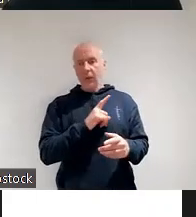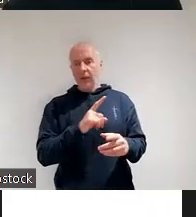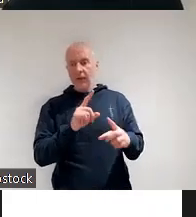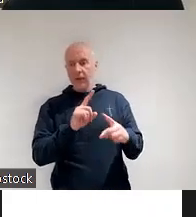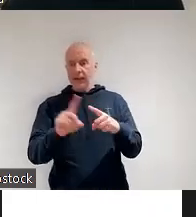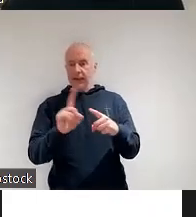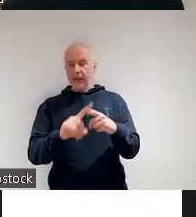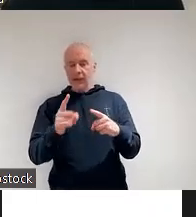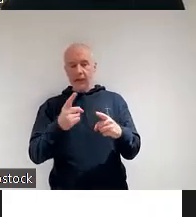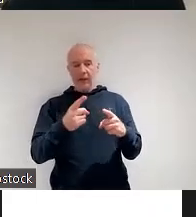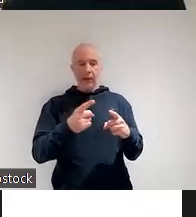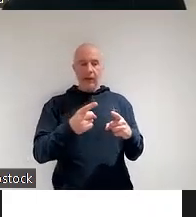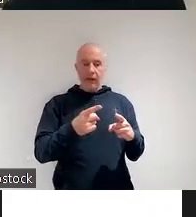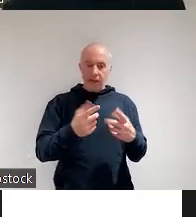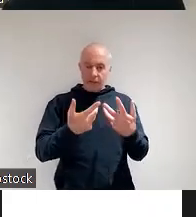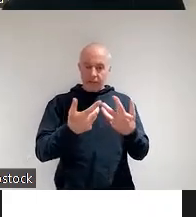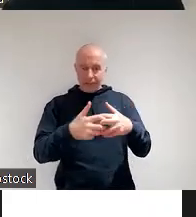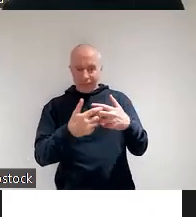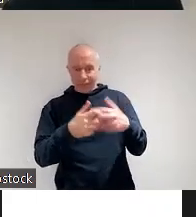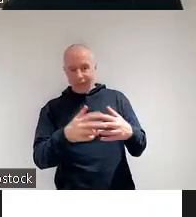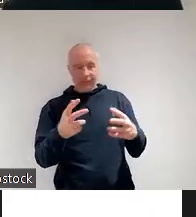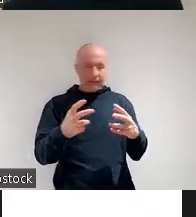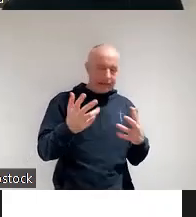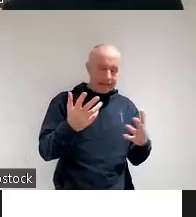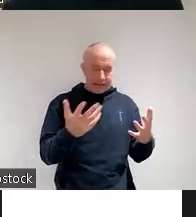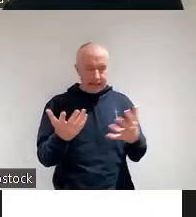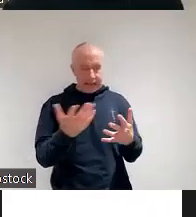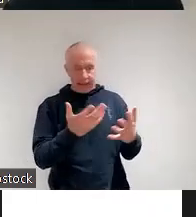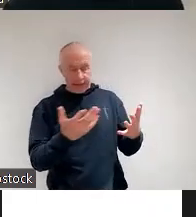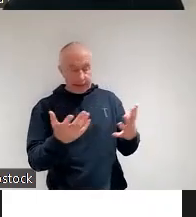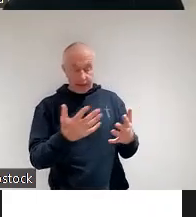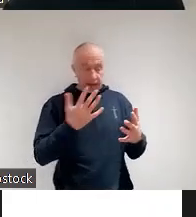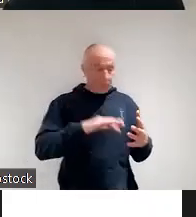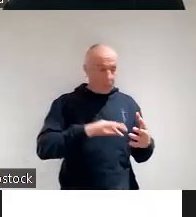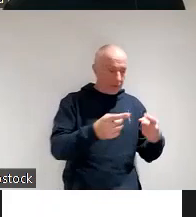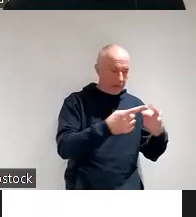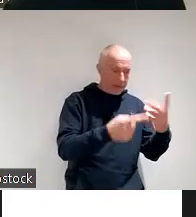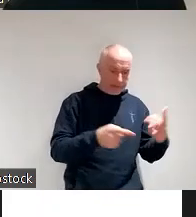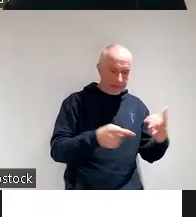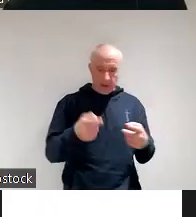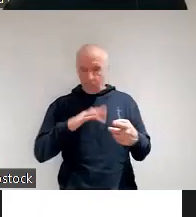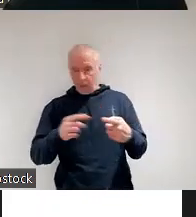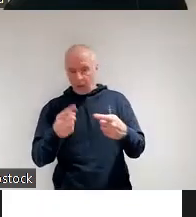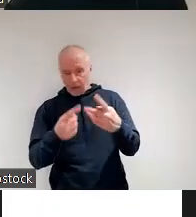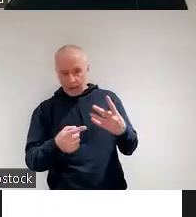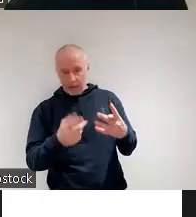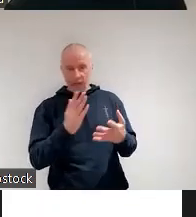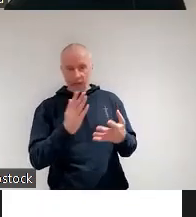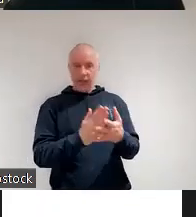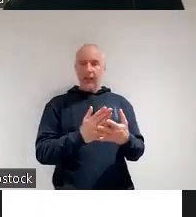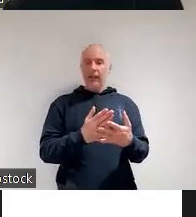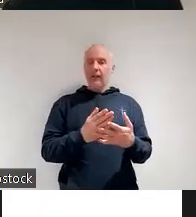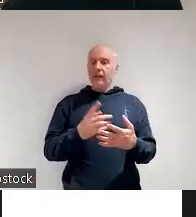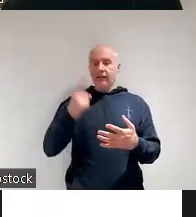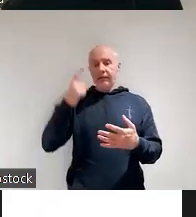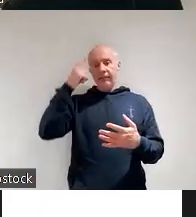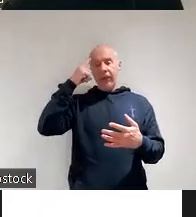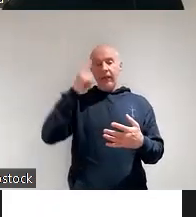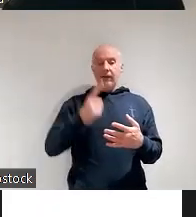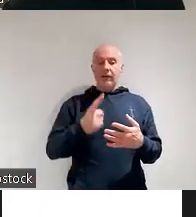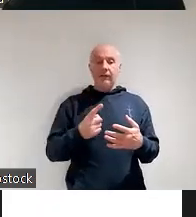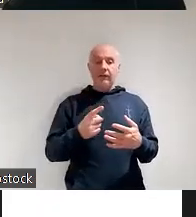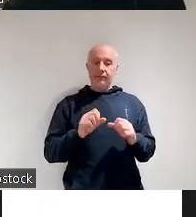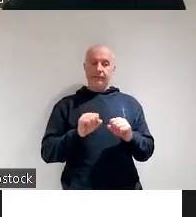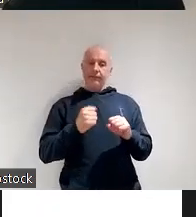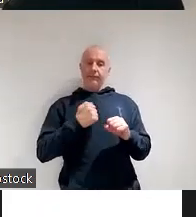disciplines, they constantly fighting with each other, because they all believe that in their own domain, the part which they are designing